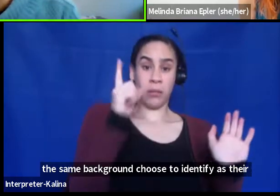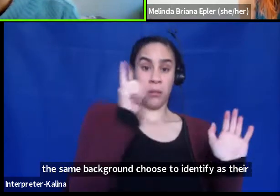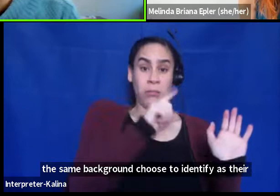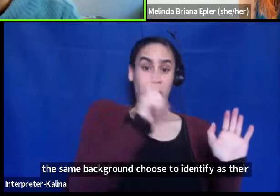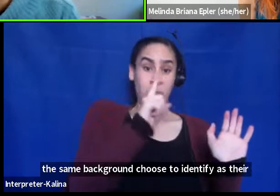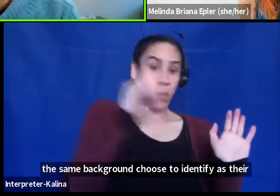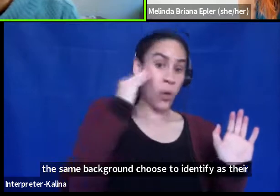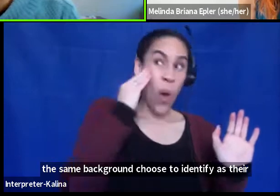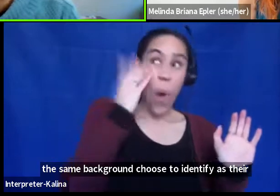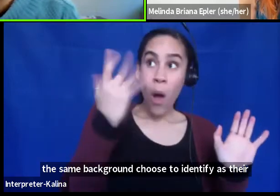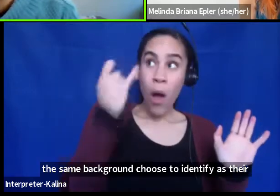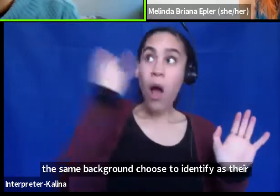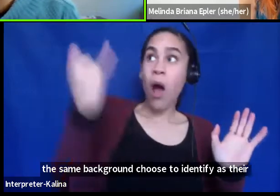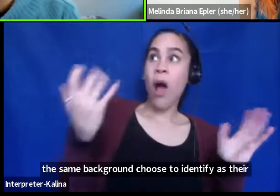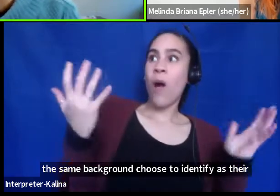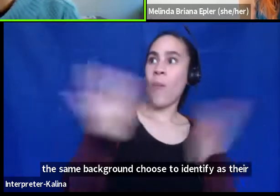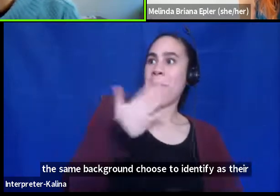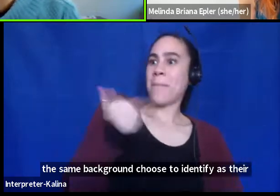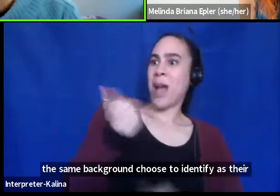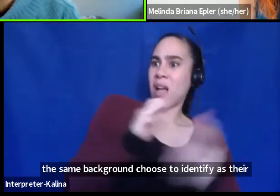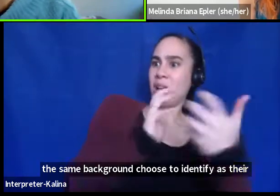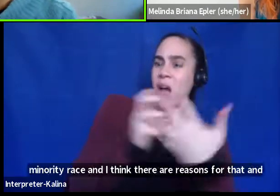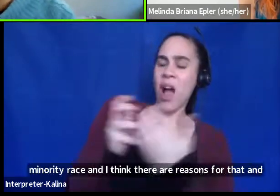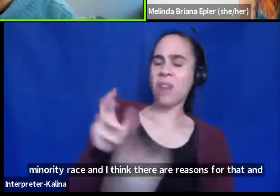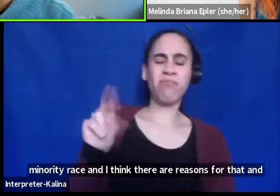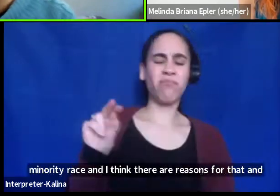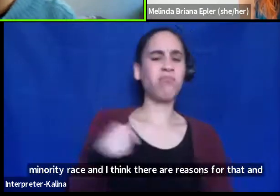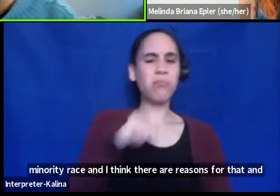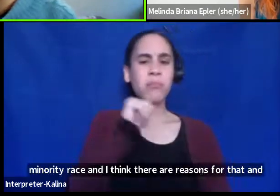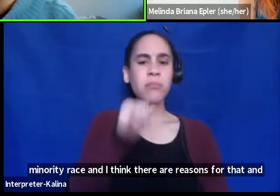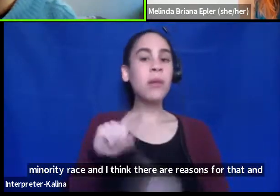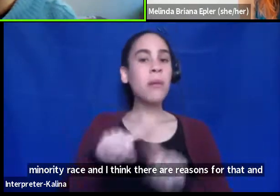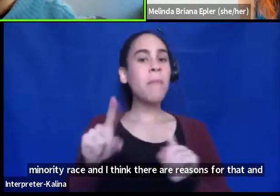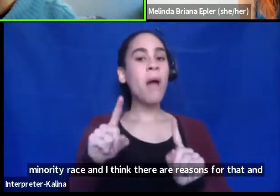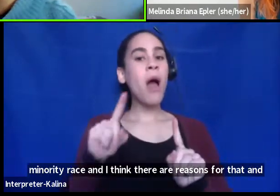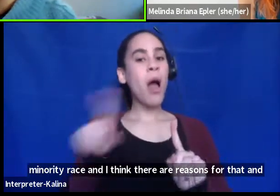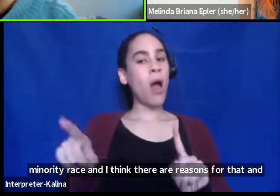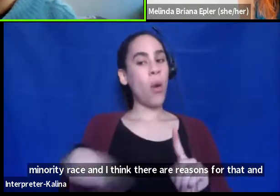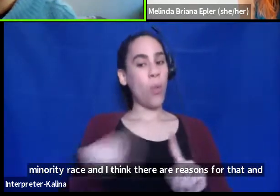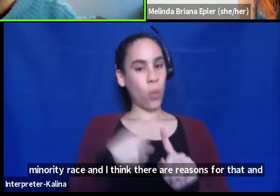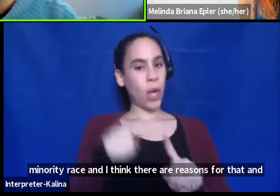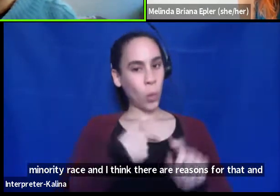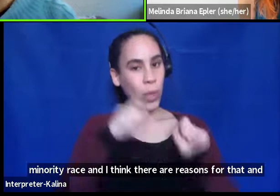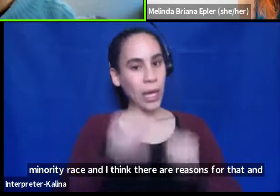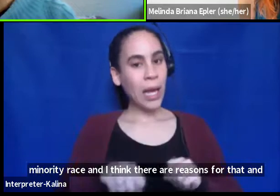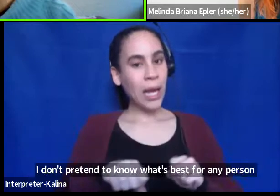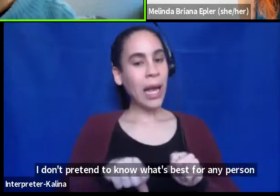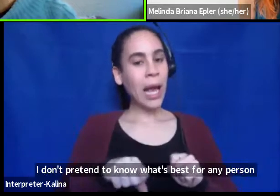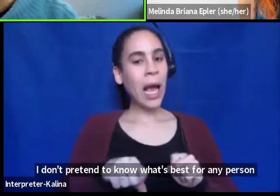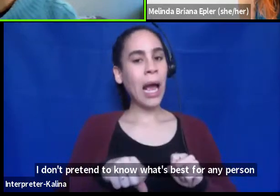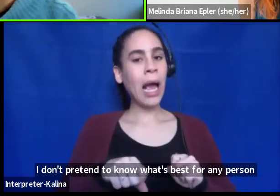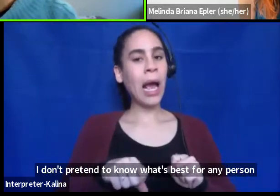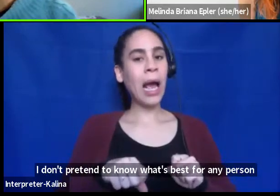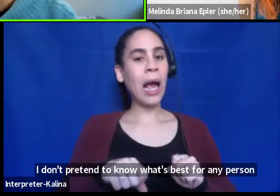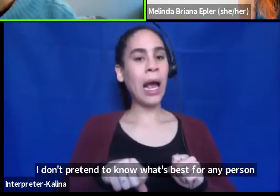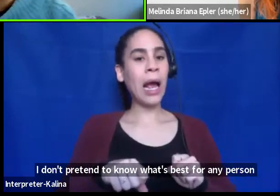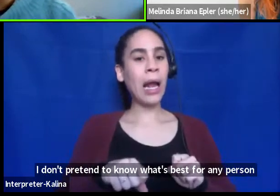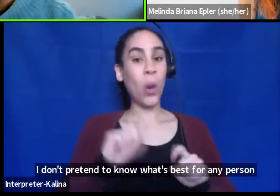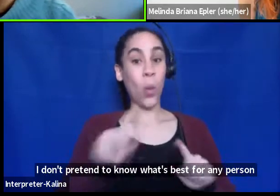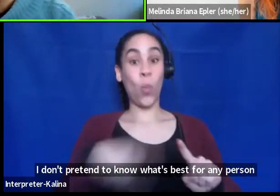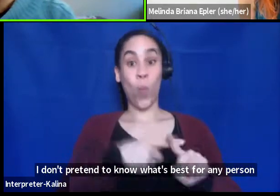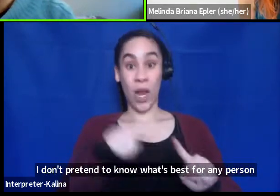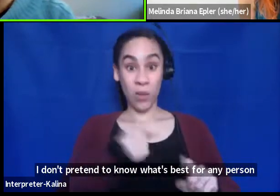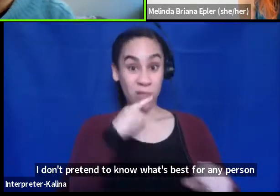any person. But I do think that when we start allowing ourselves to be defined by society and by other people's expectations of